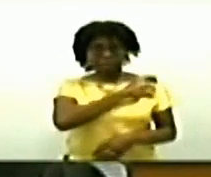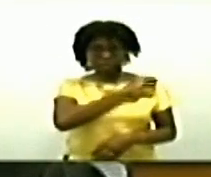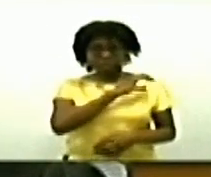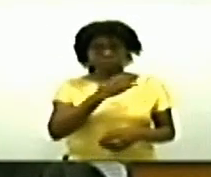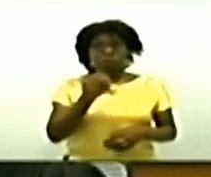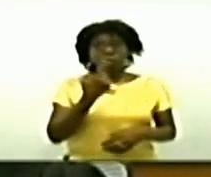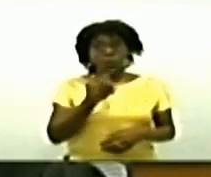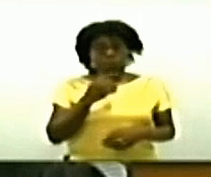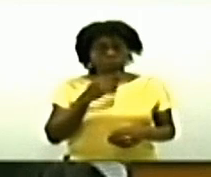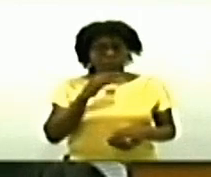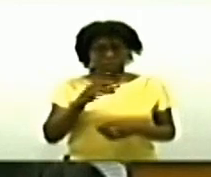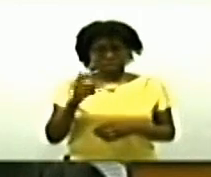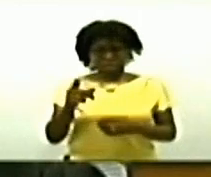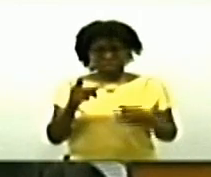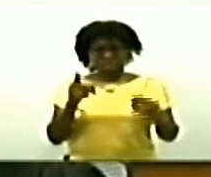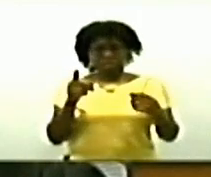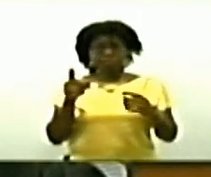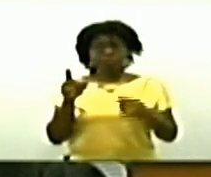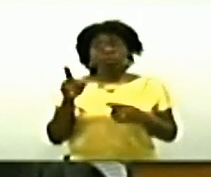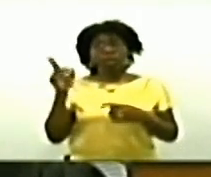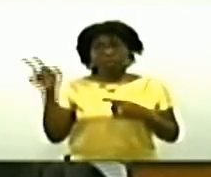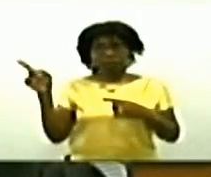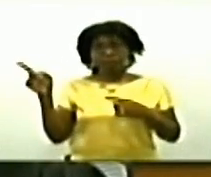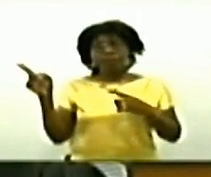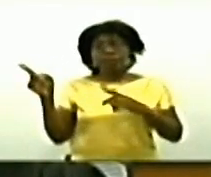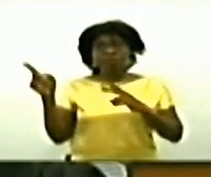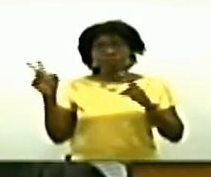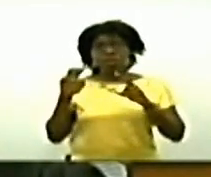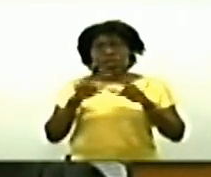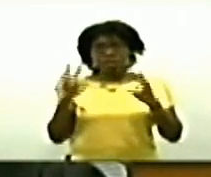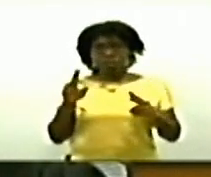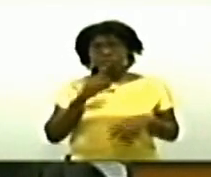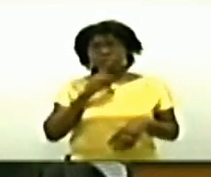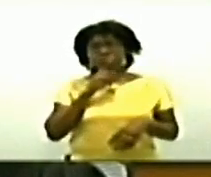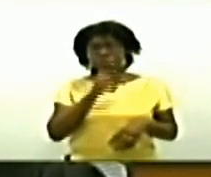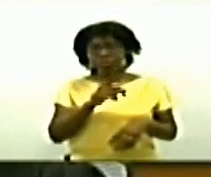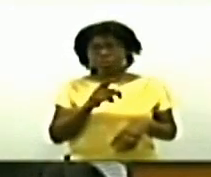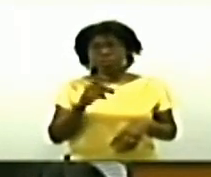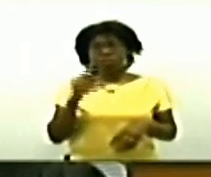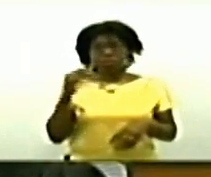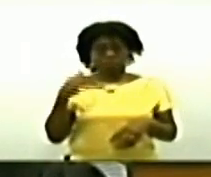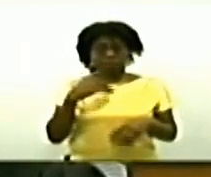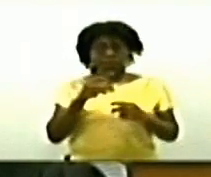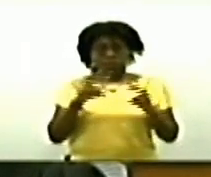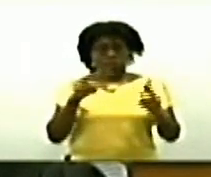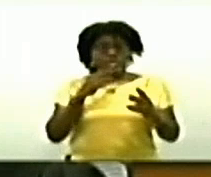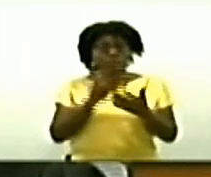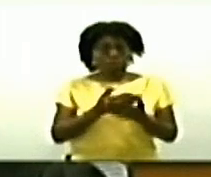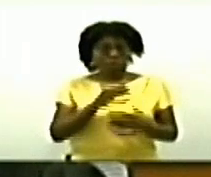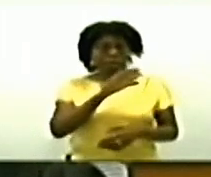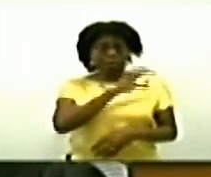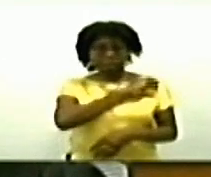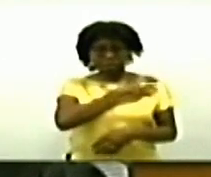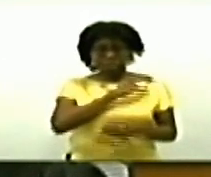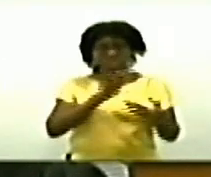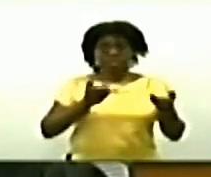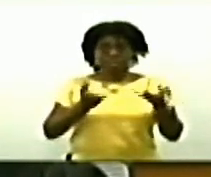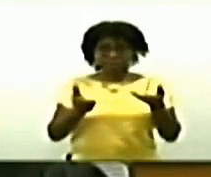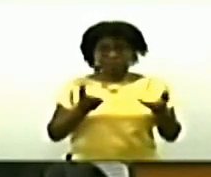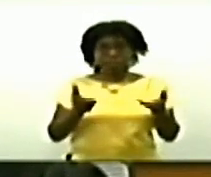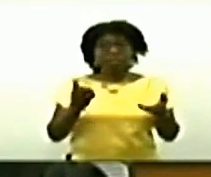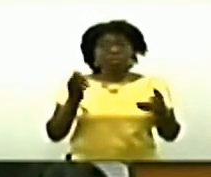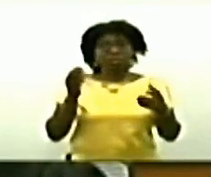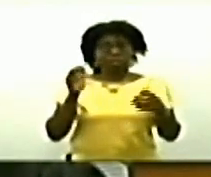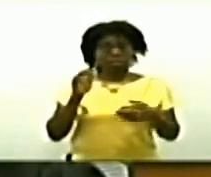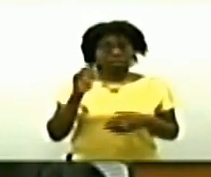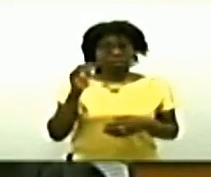fairly certain will strive towards the most efficient police service. And as such, you wouldn't